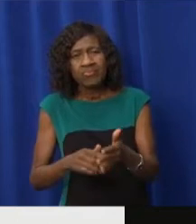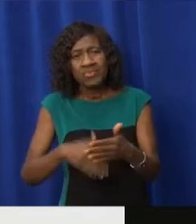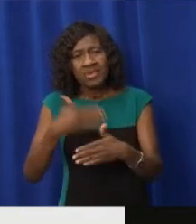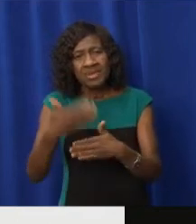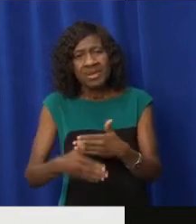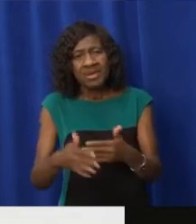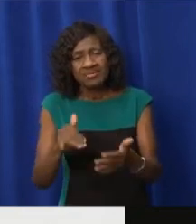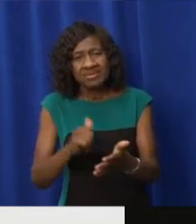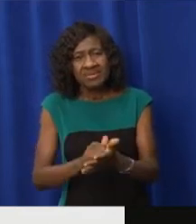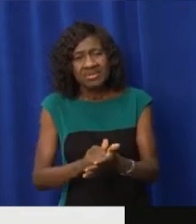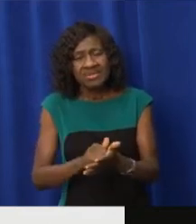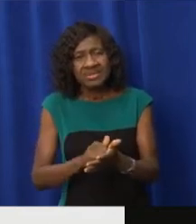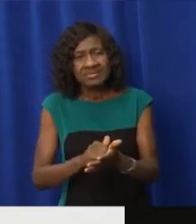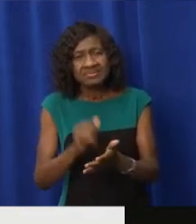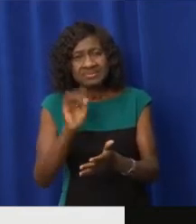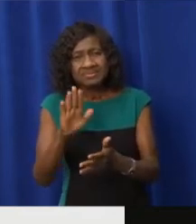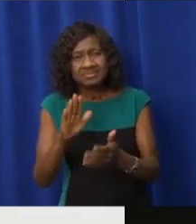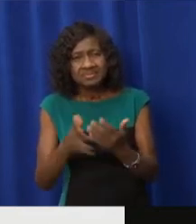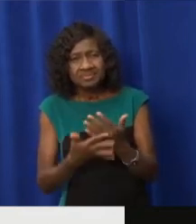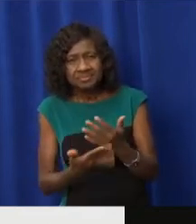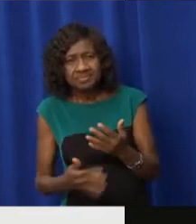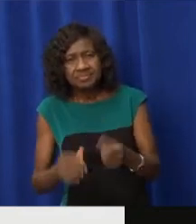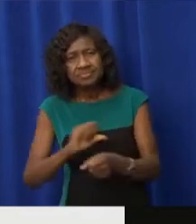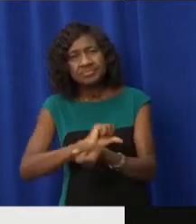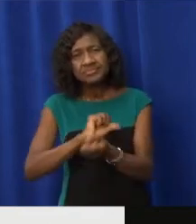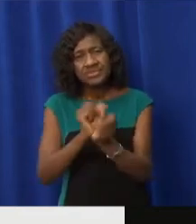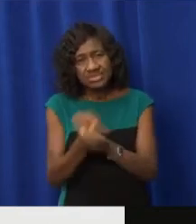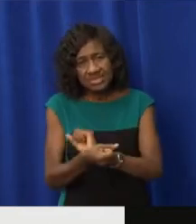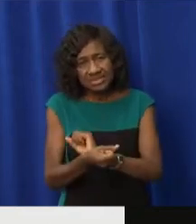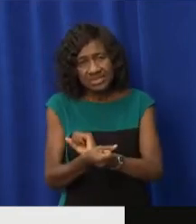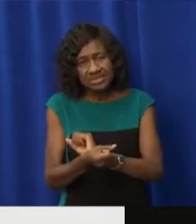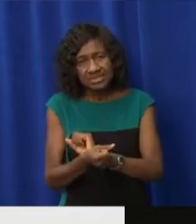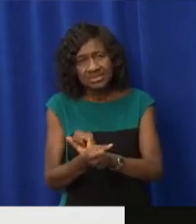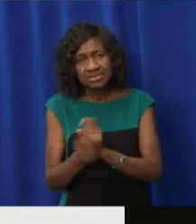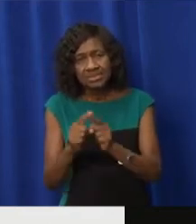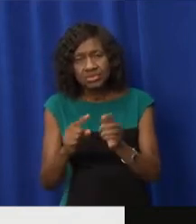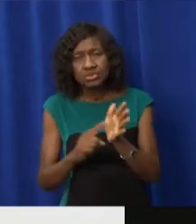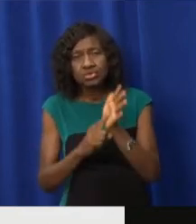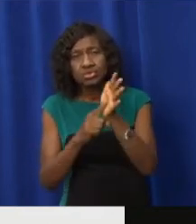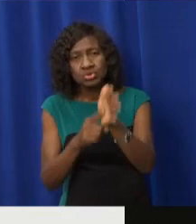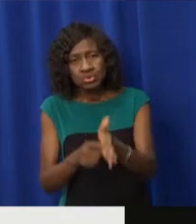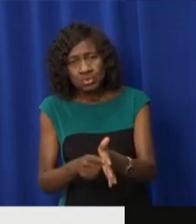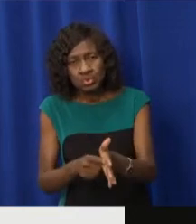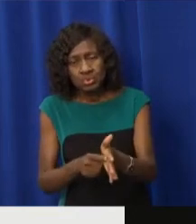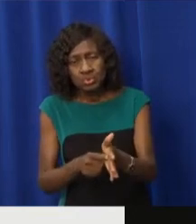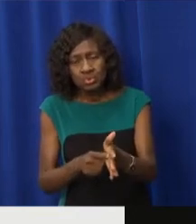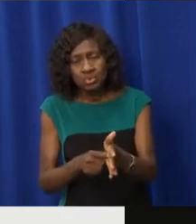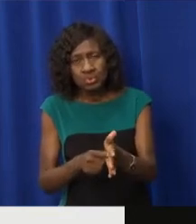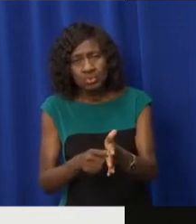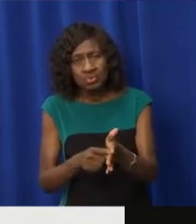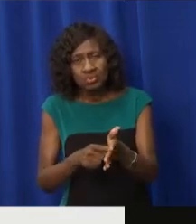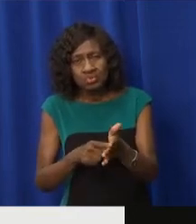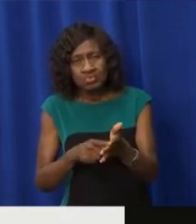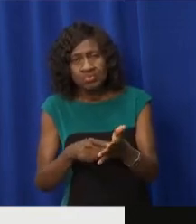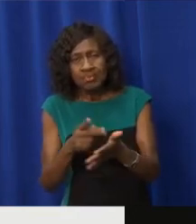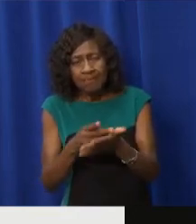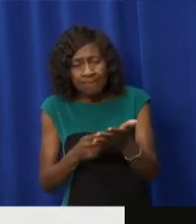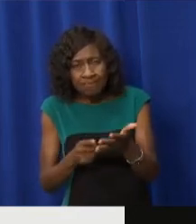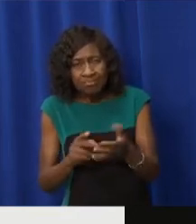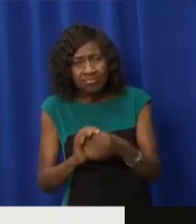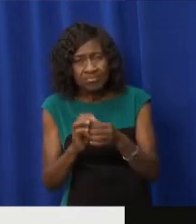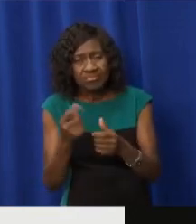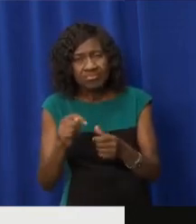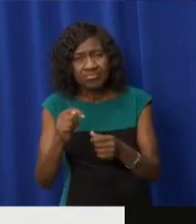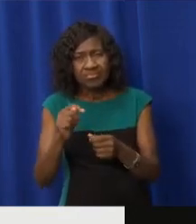blood changes to show the IgM and the IgG. The problem with testing for IgM and IgG also, and